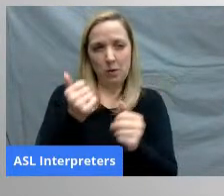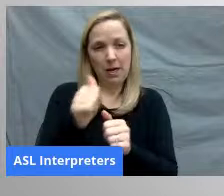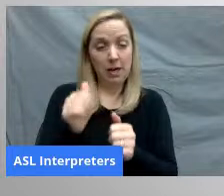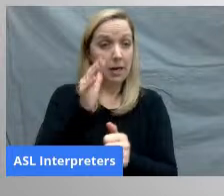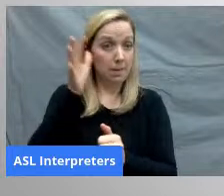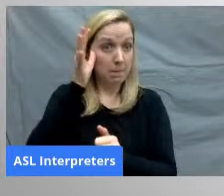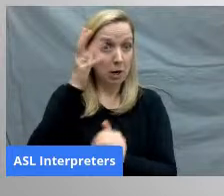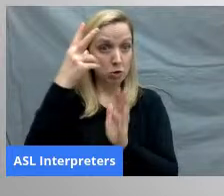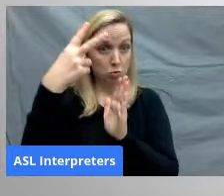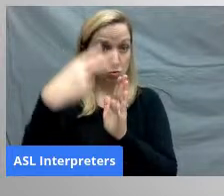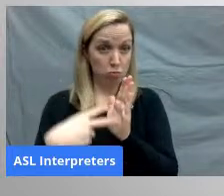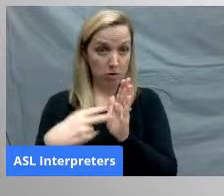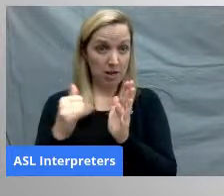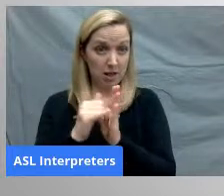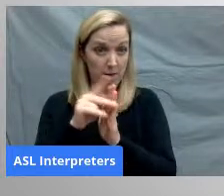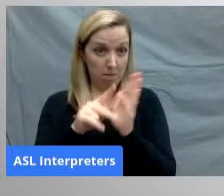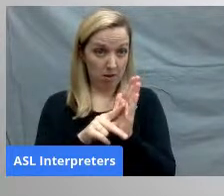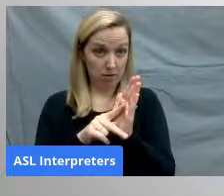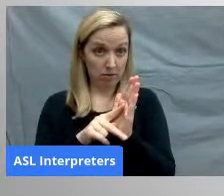Any questions about that one?